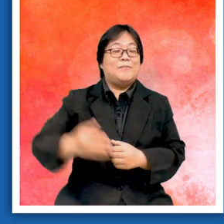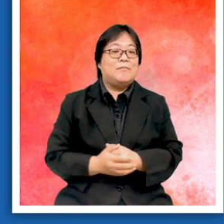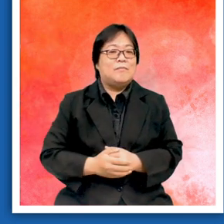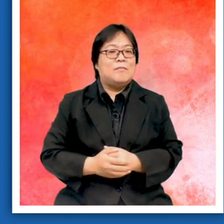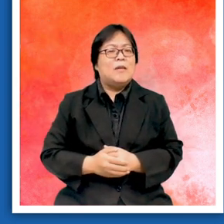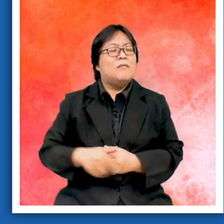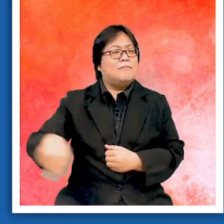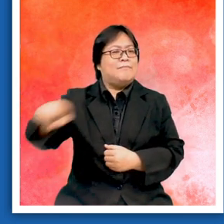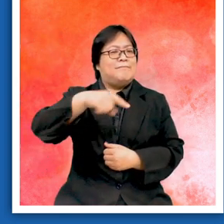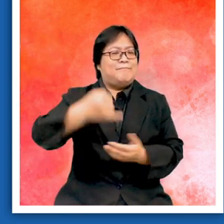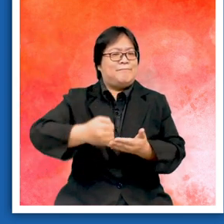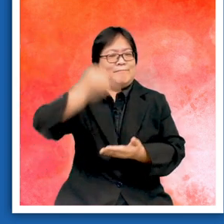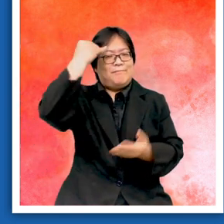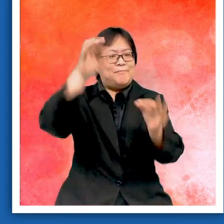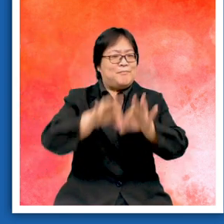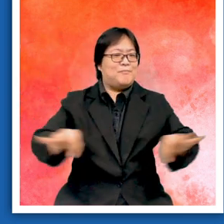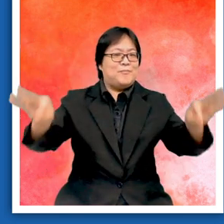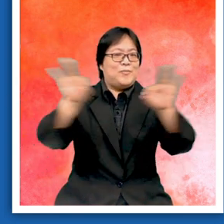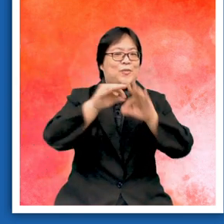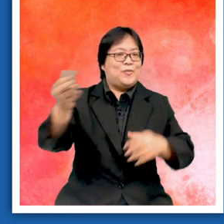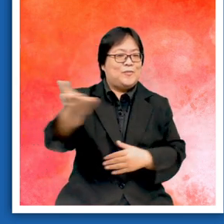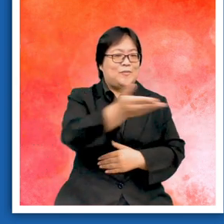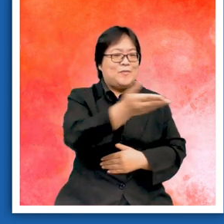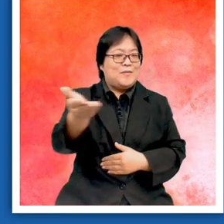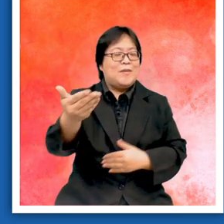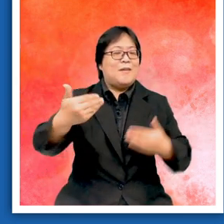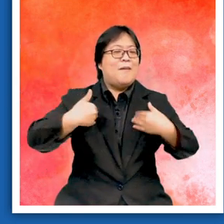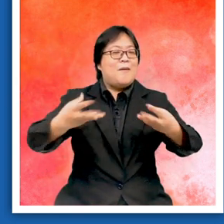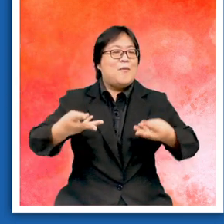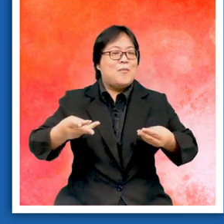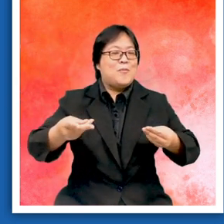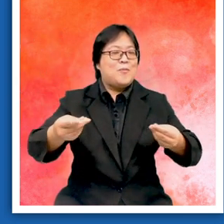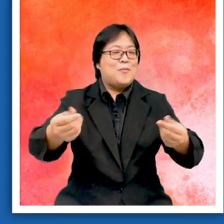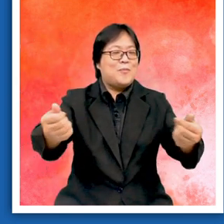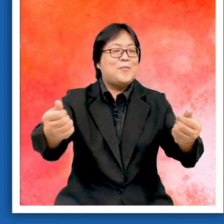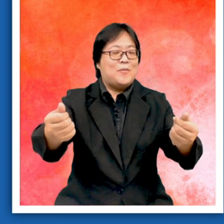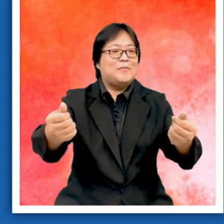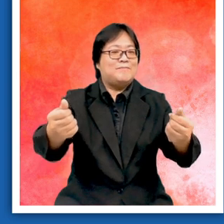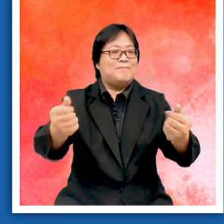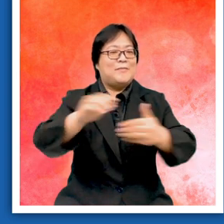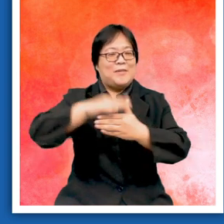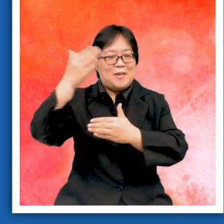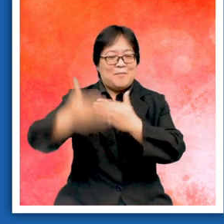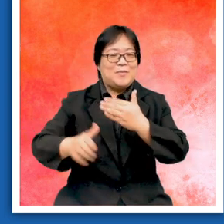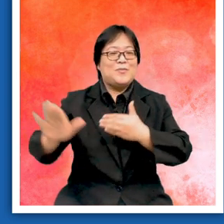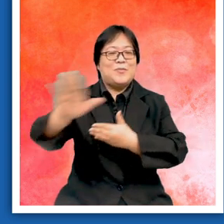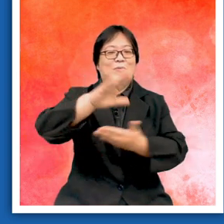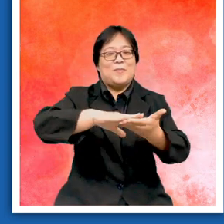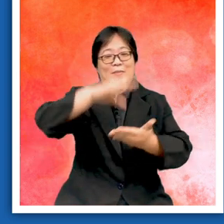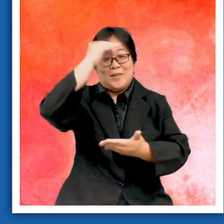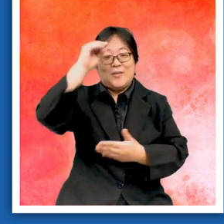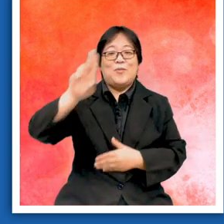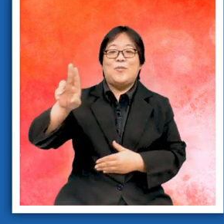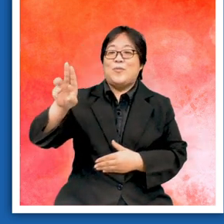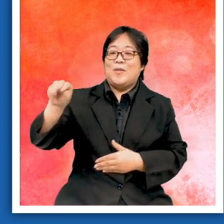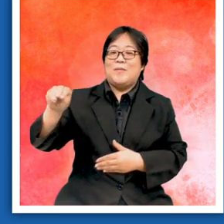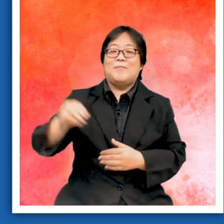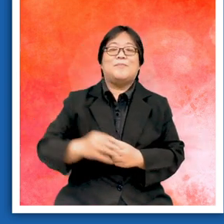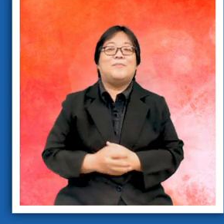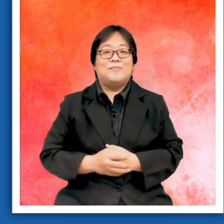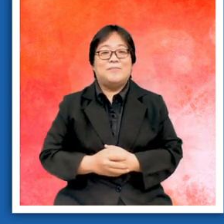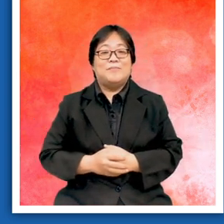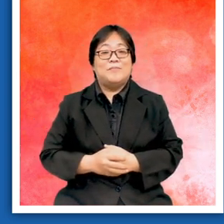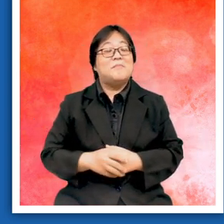this briefing session. This knowledge is important to ensure you are having smooth sailing towards completion of your study